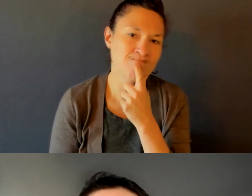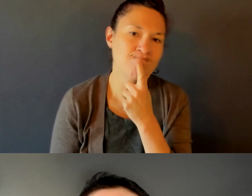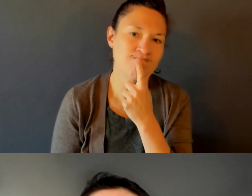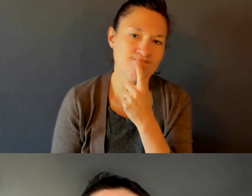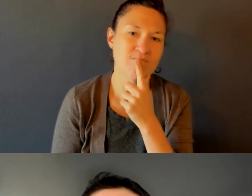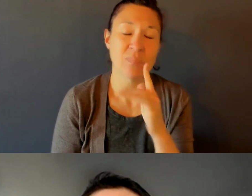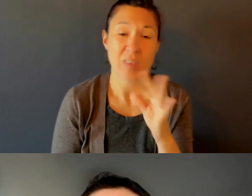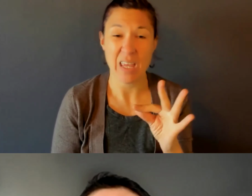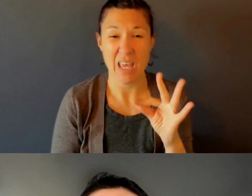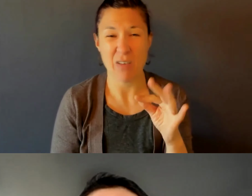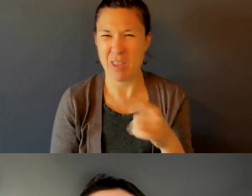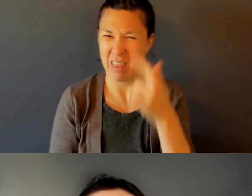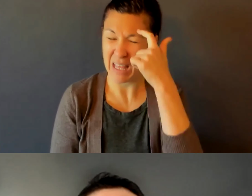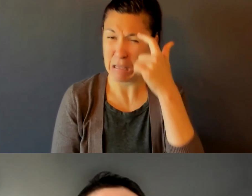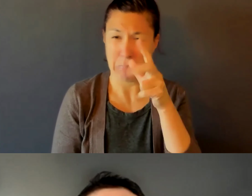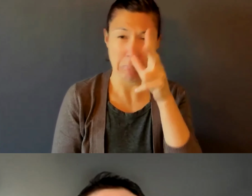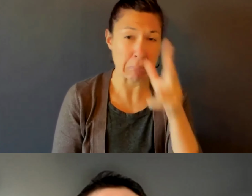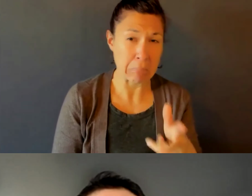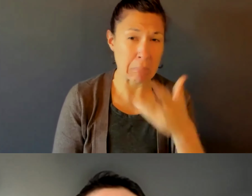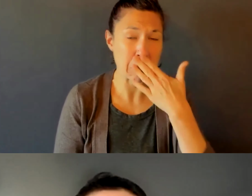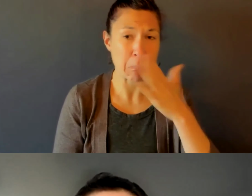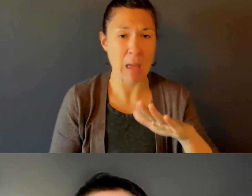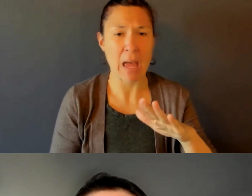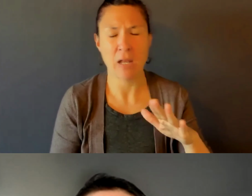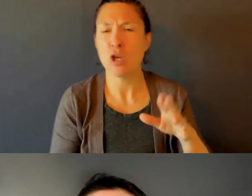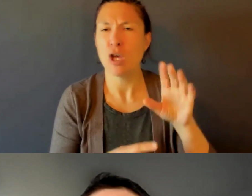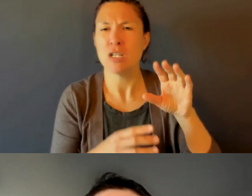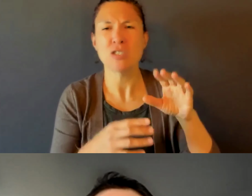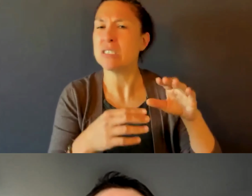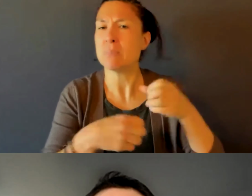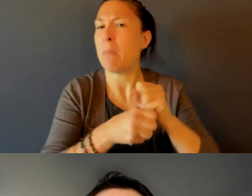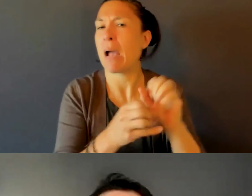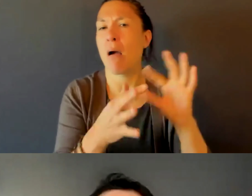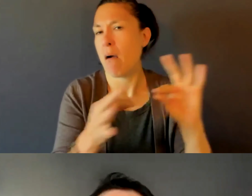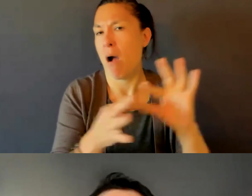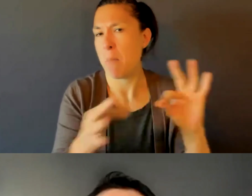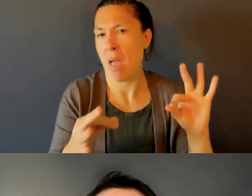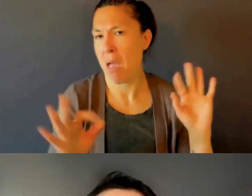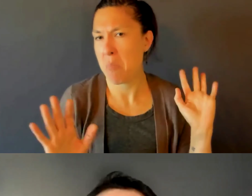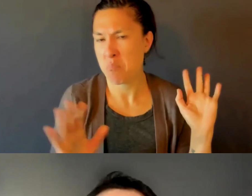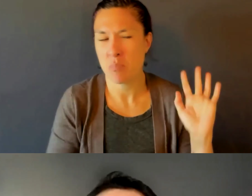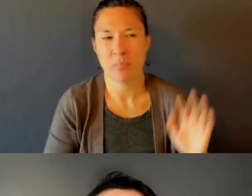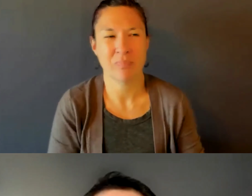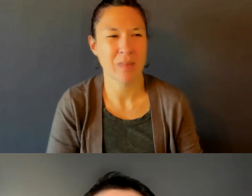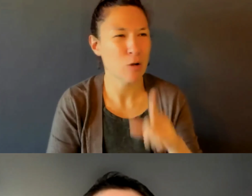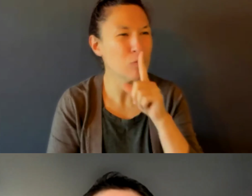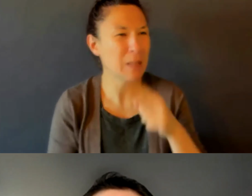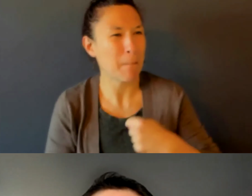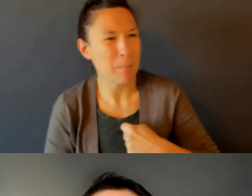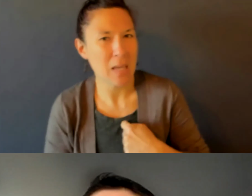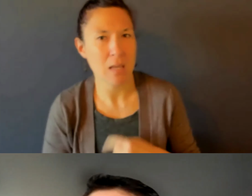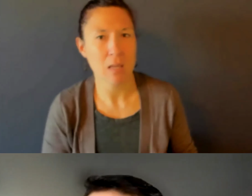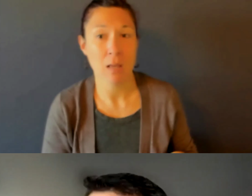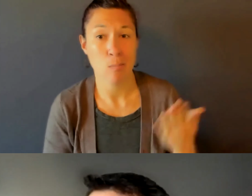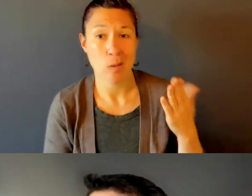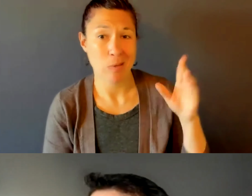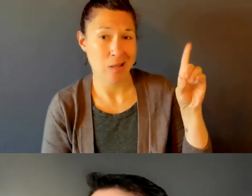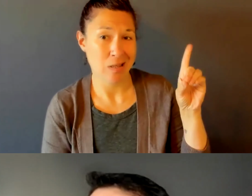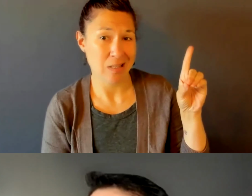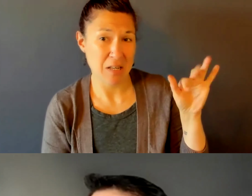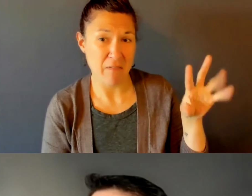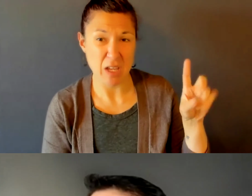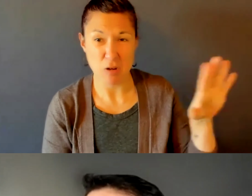is particularly bad, I would note it in the comments. But for me, and David, maybe you have an opinion about this, but